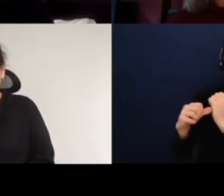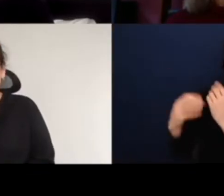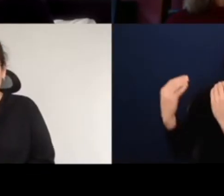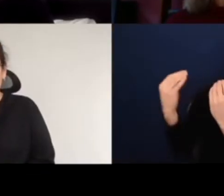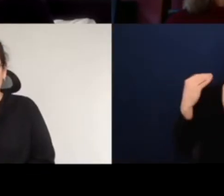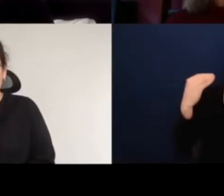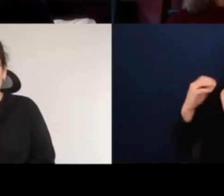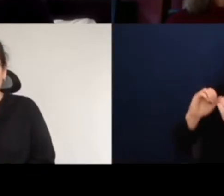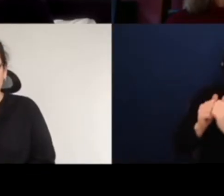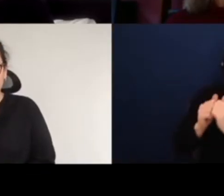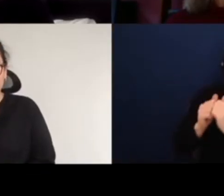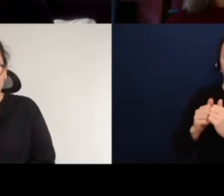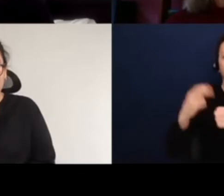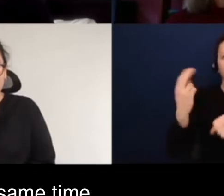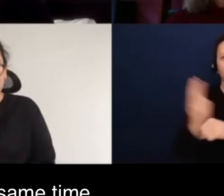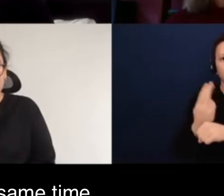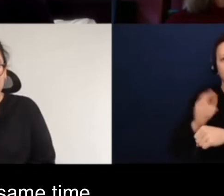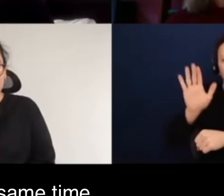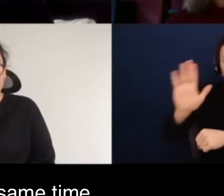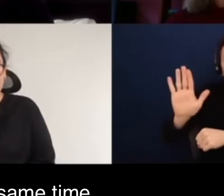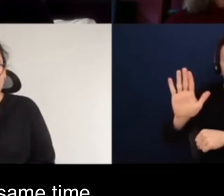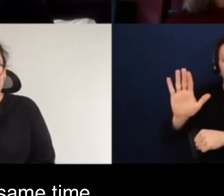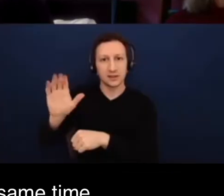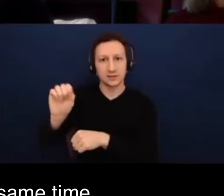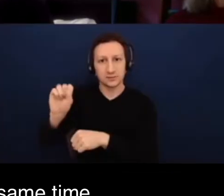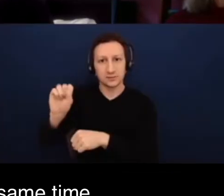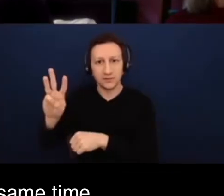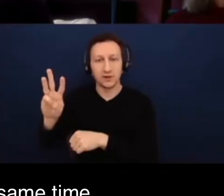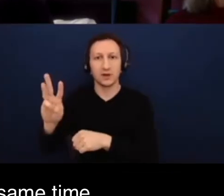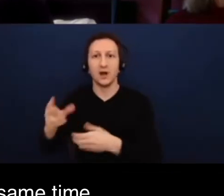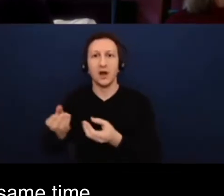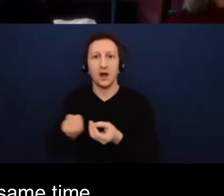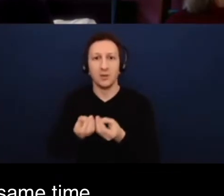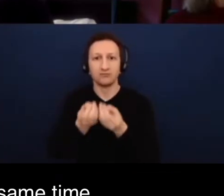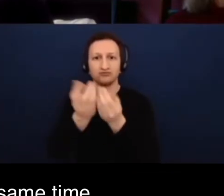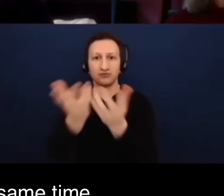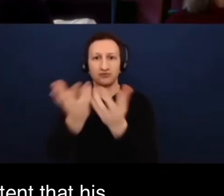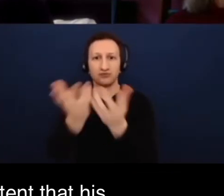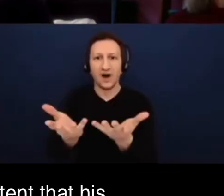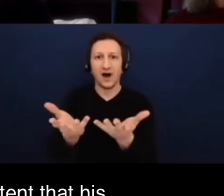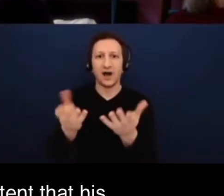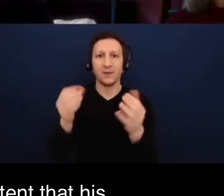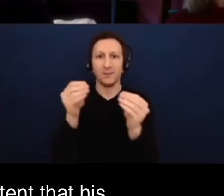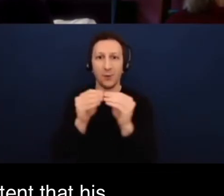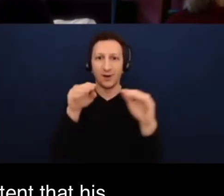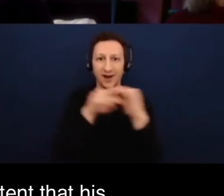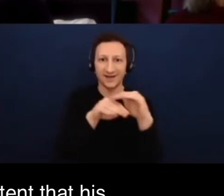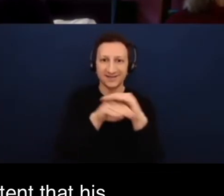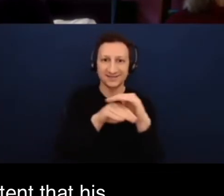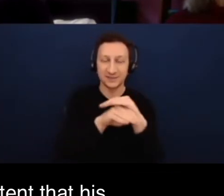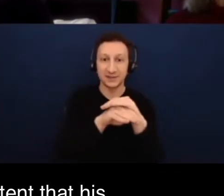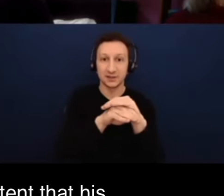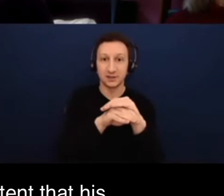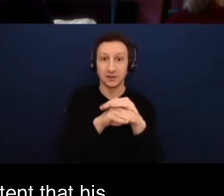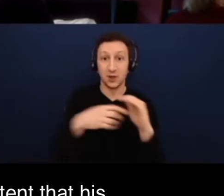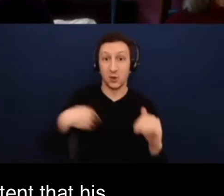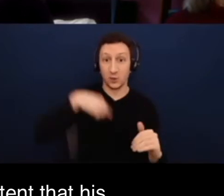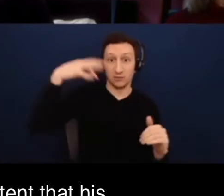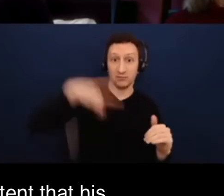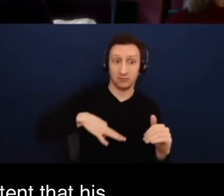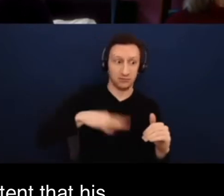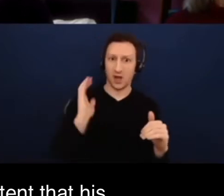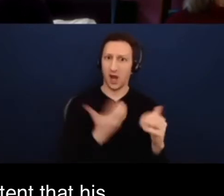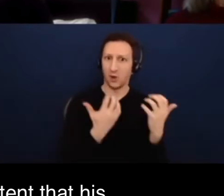describe some of our content, while at the same time providing his application with more content that his